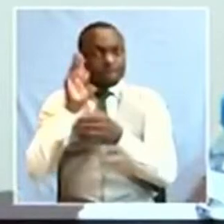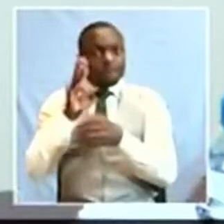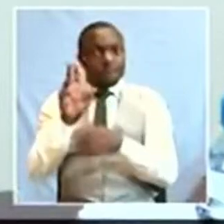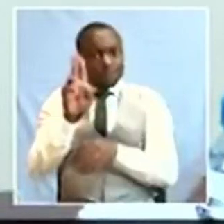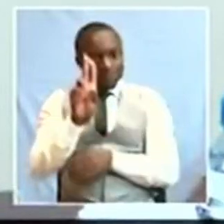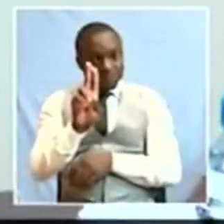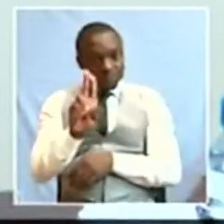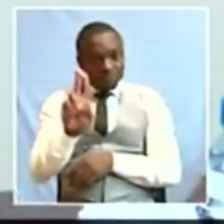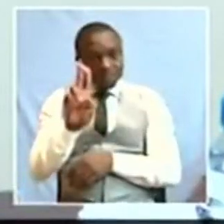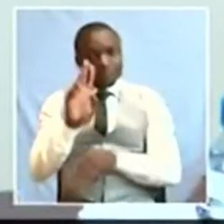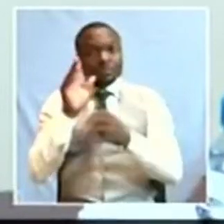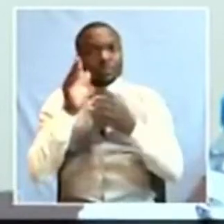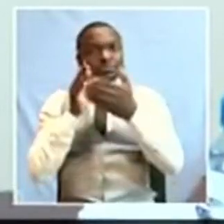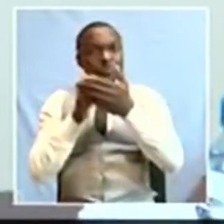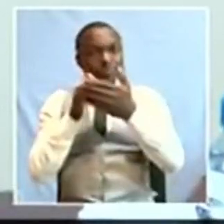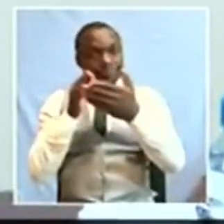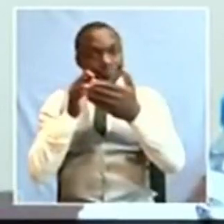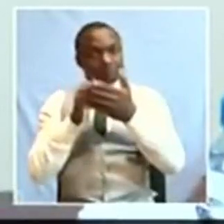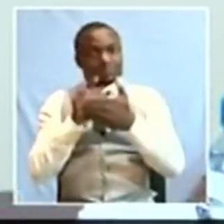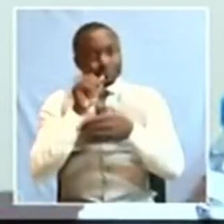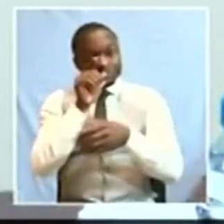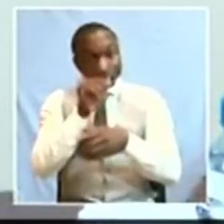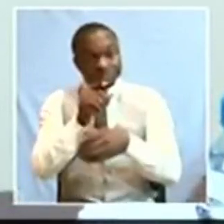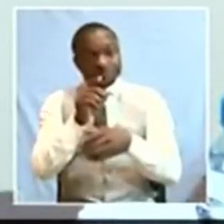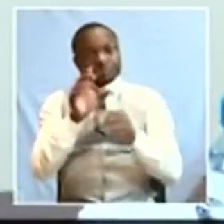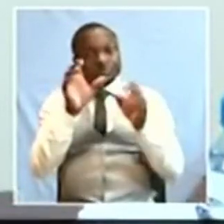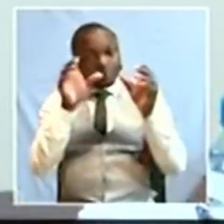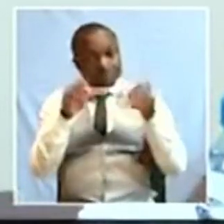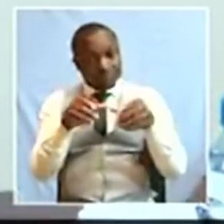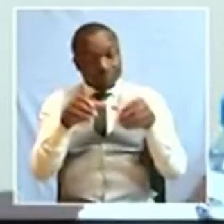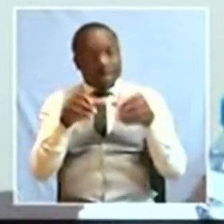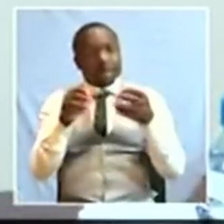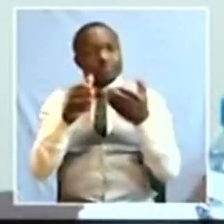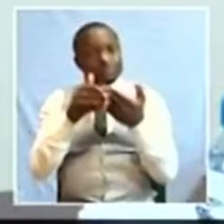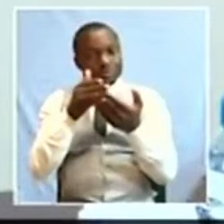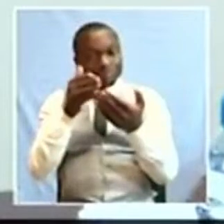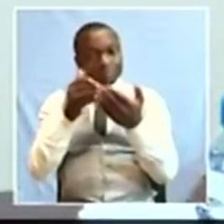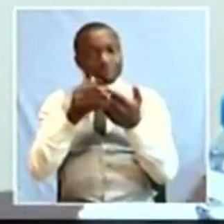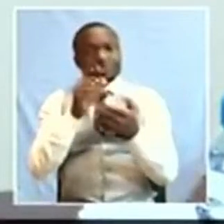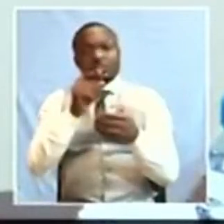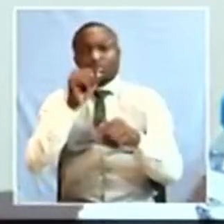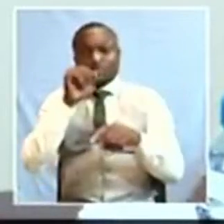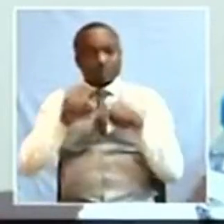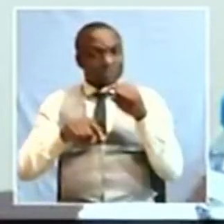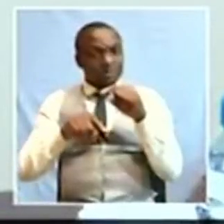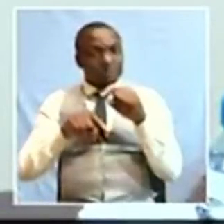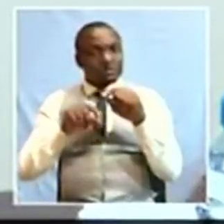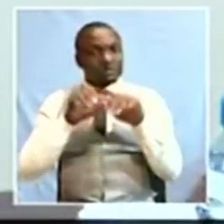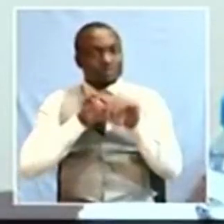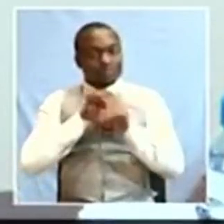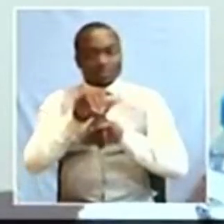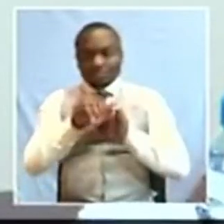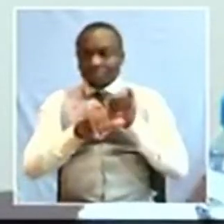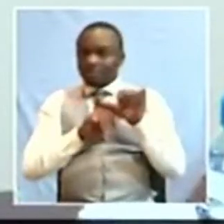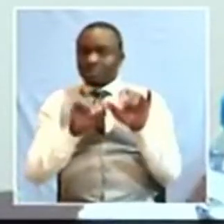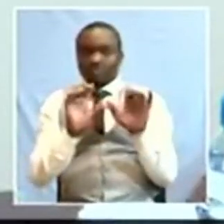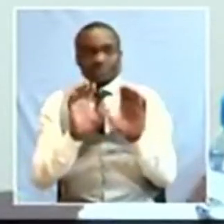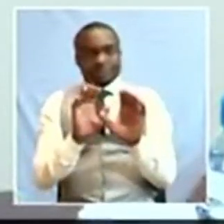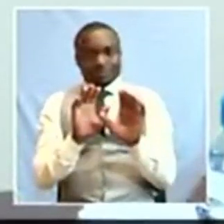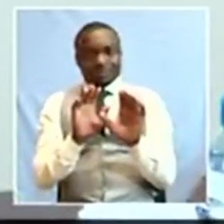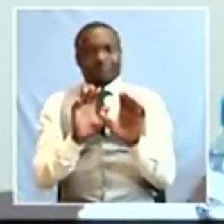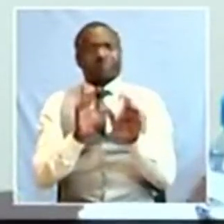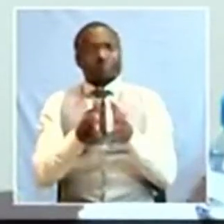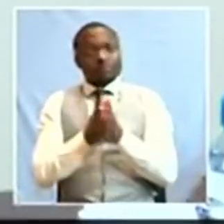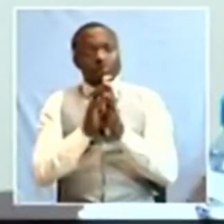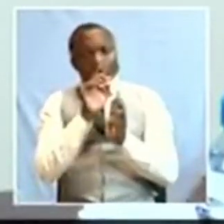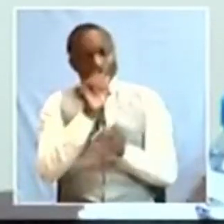you. The committee is comforted that you cannot deliberately mislead it. Hence, we'll